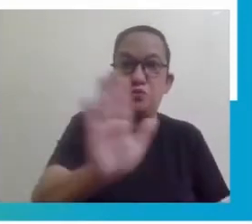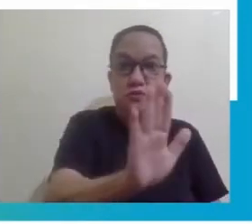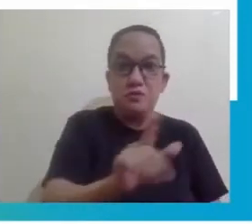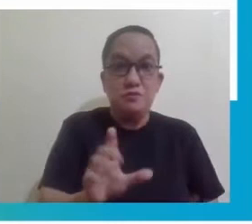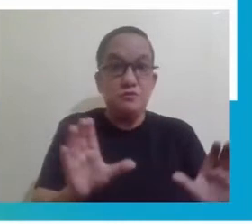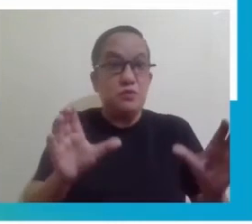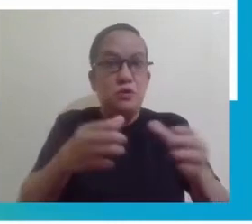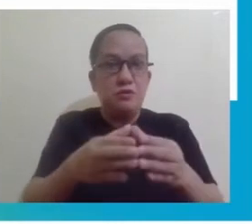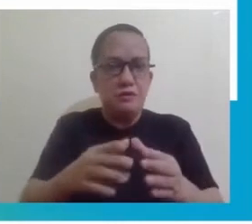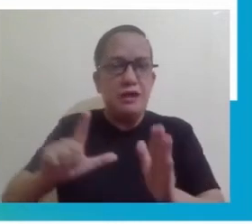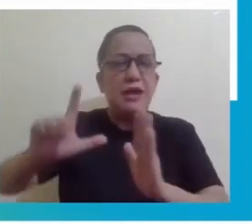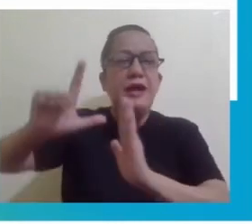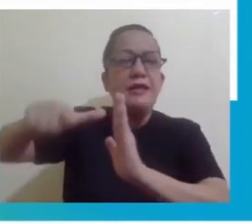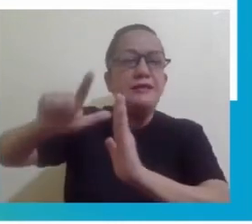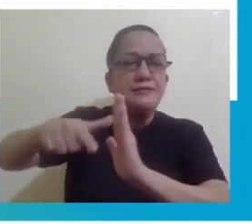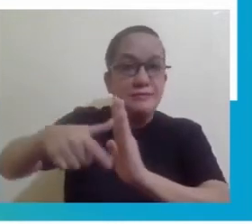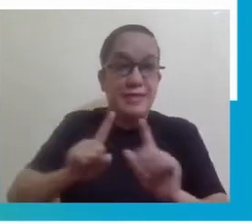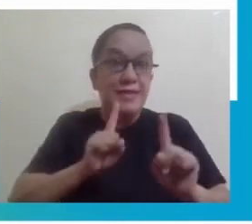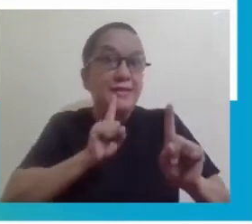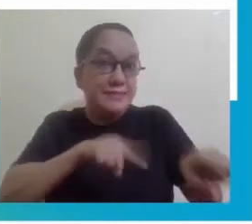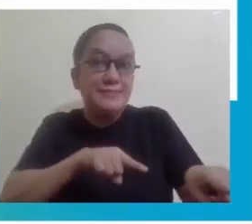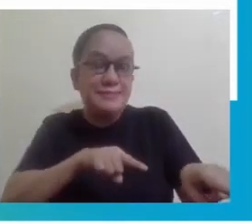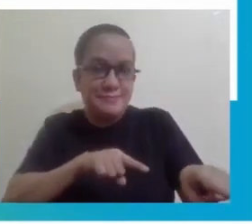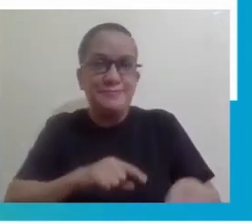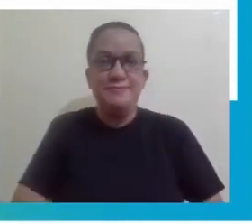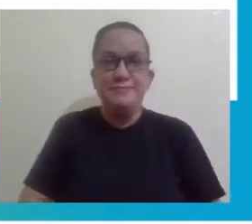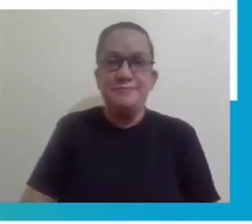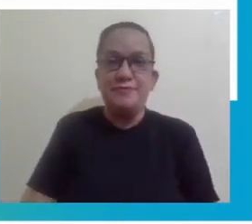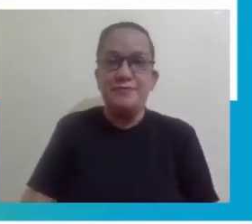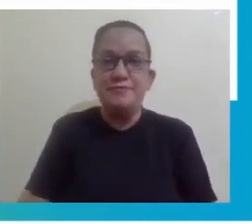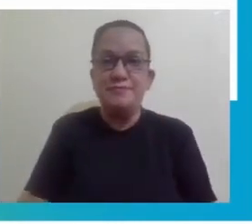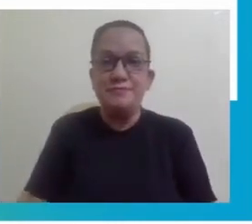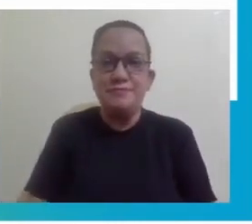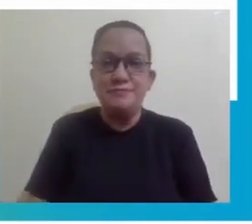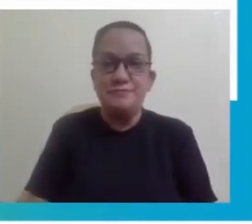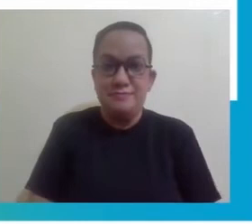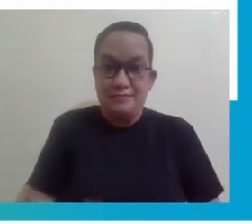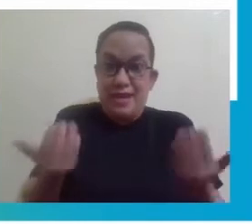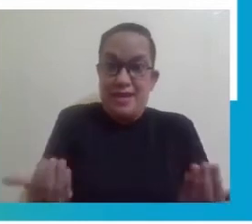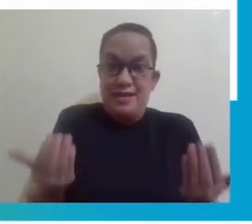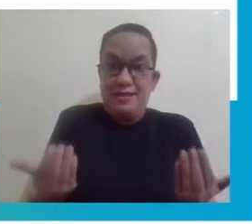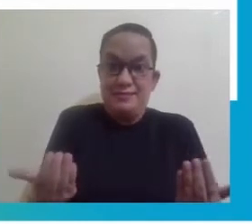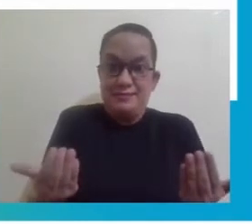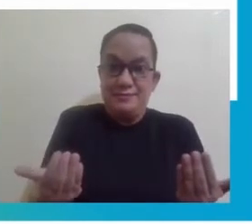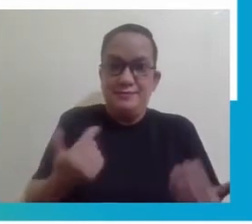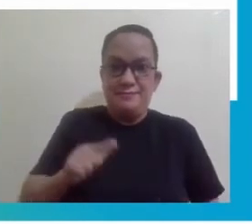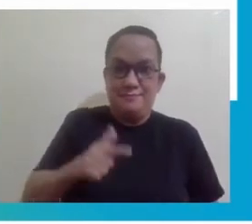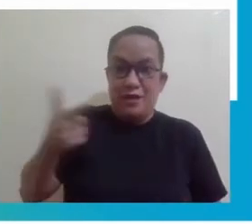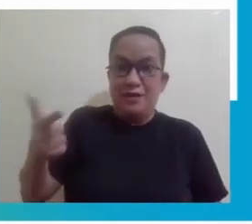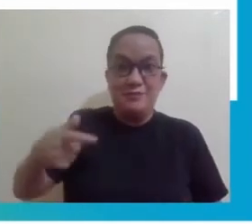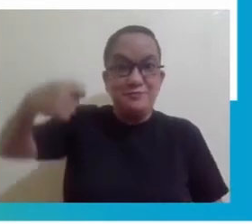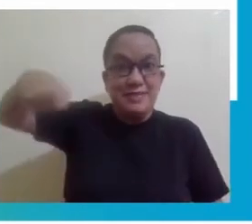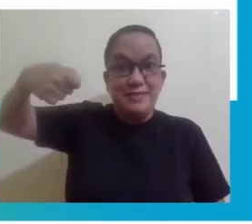later stage. And now it is my privilege to request President Masa to provide his opening